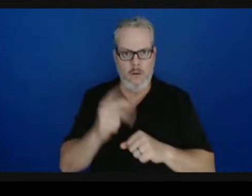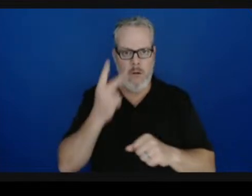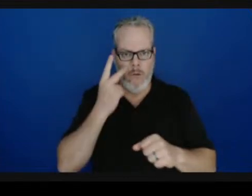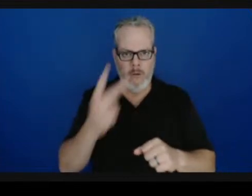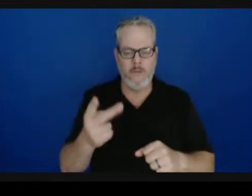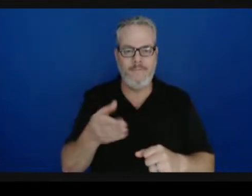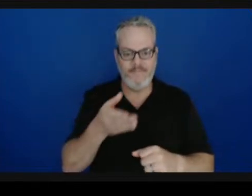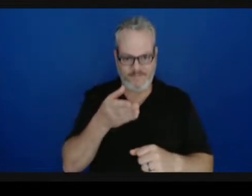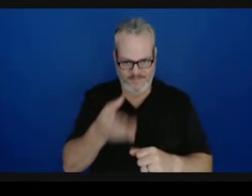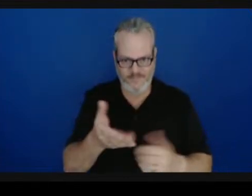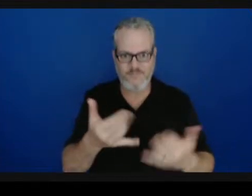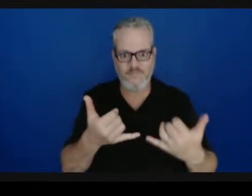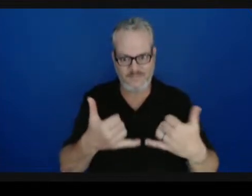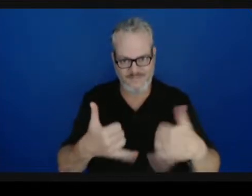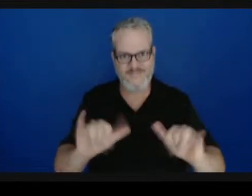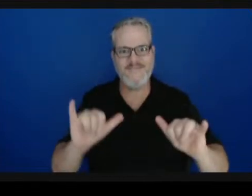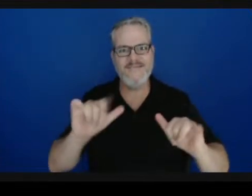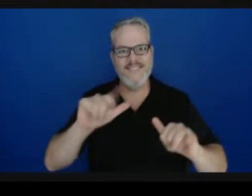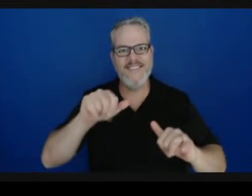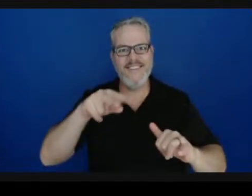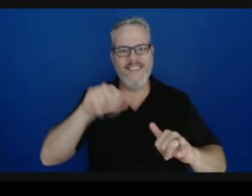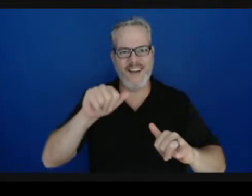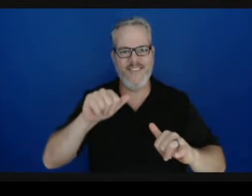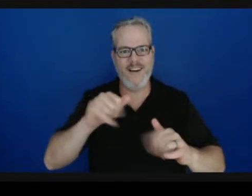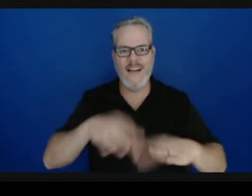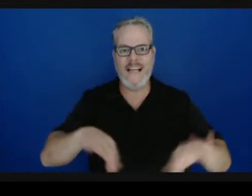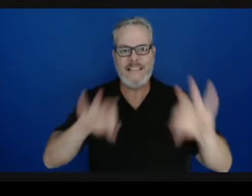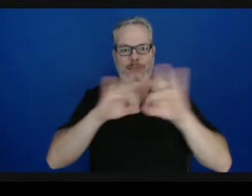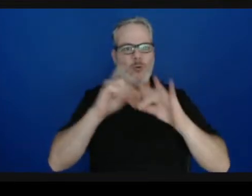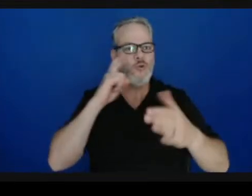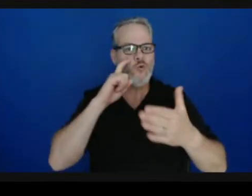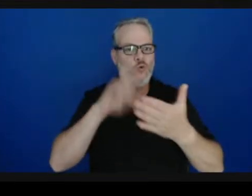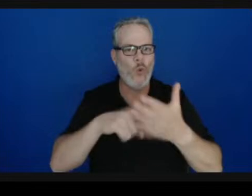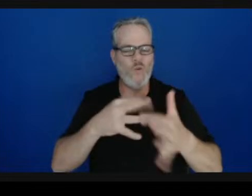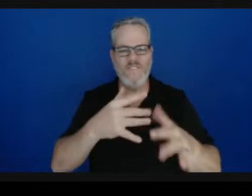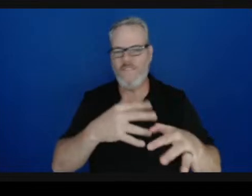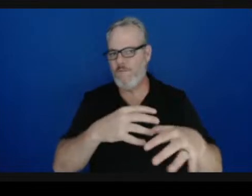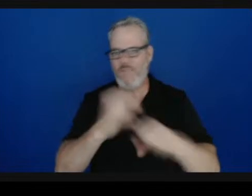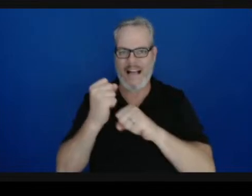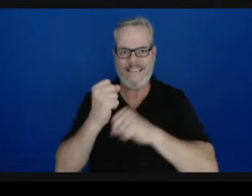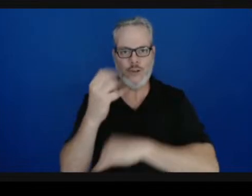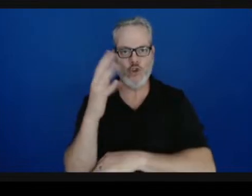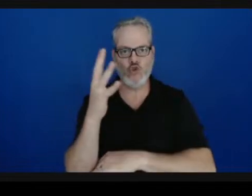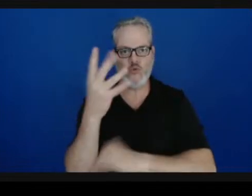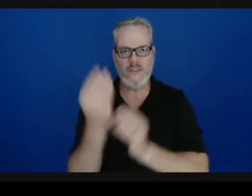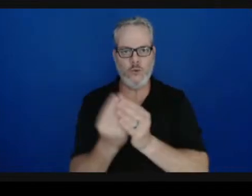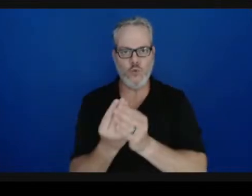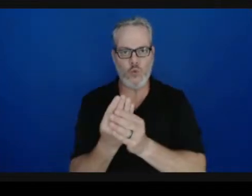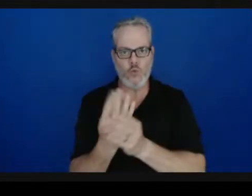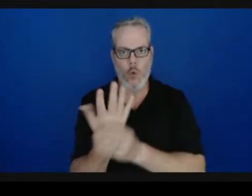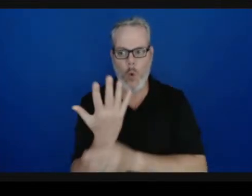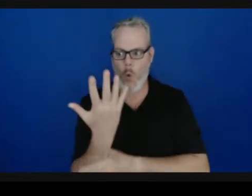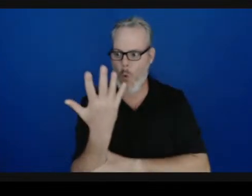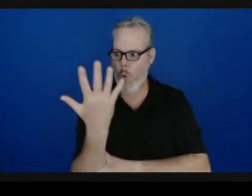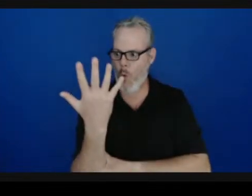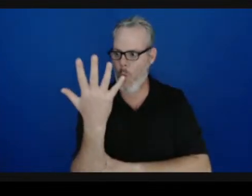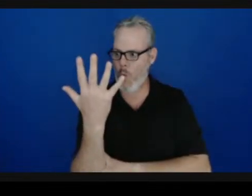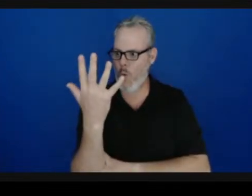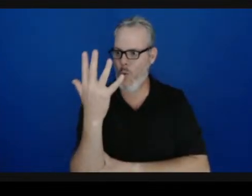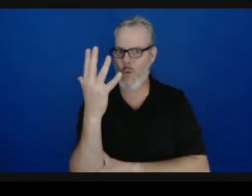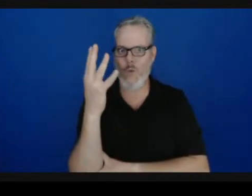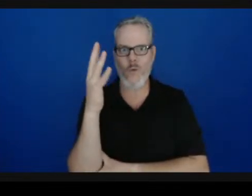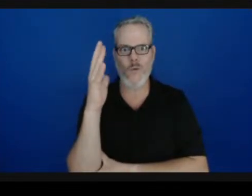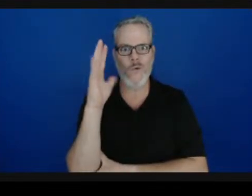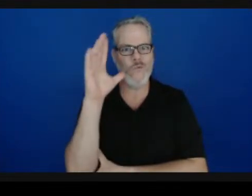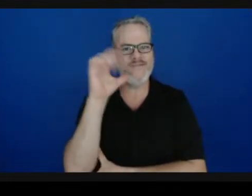other things that are important there. How fast do the trees grow? Well, maybe not that fast. You know, it depends on the amount of rainfall, and so you get enough rainfall.